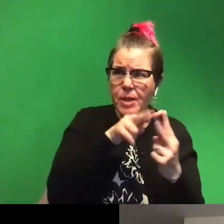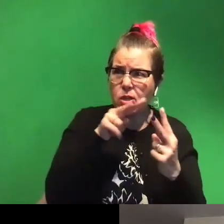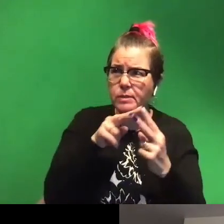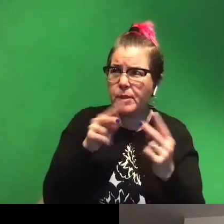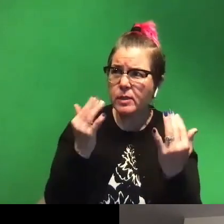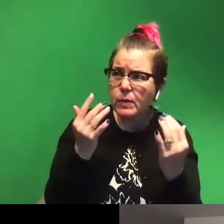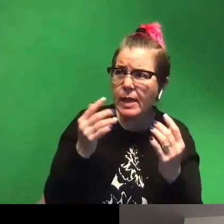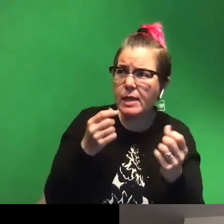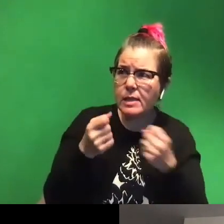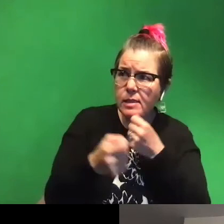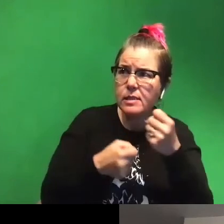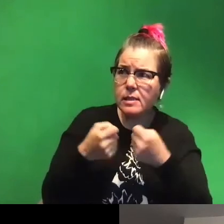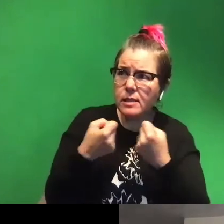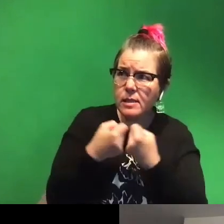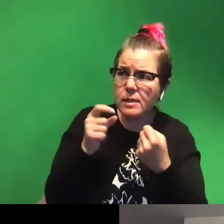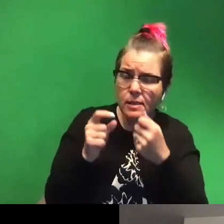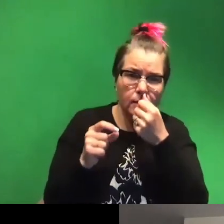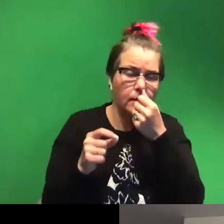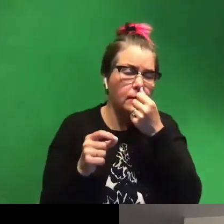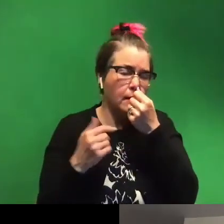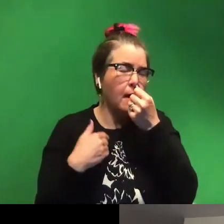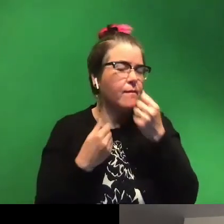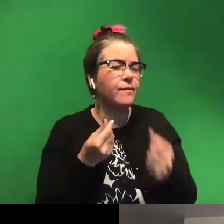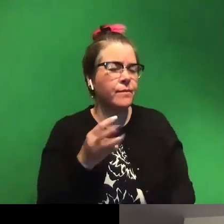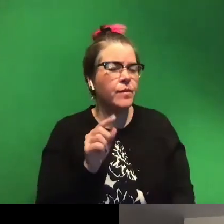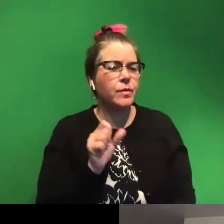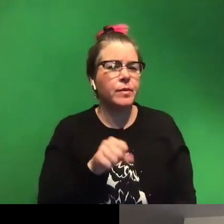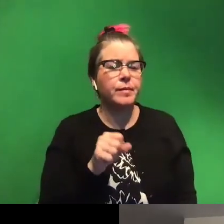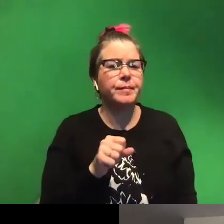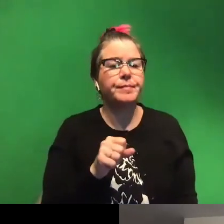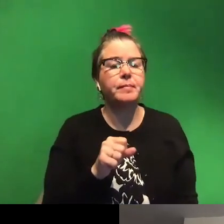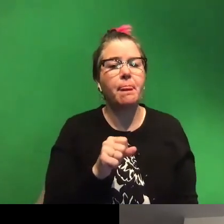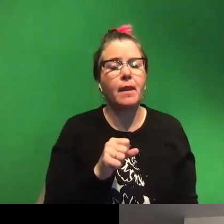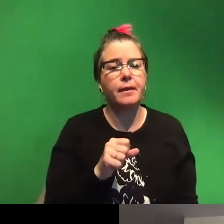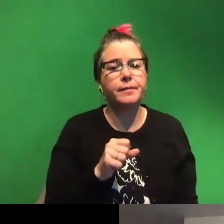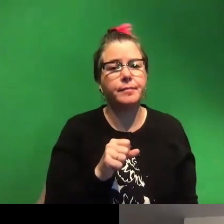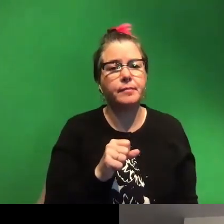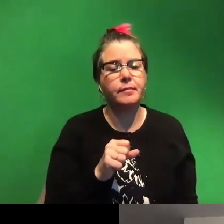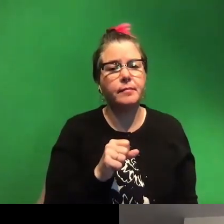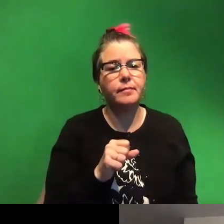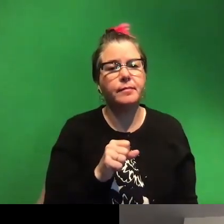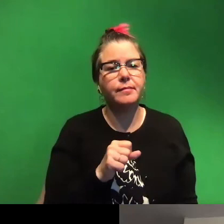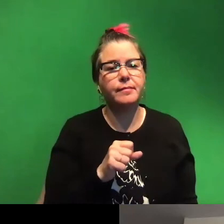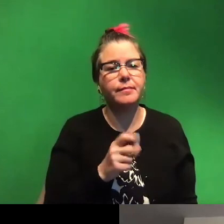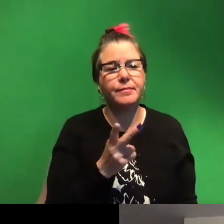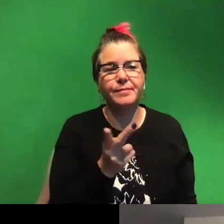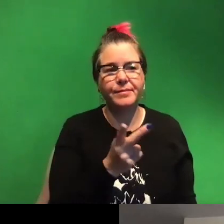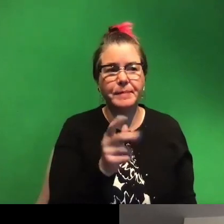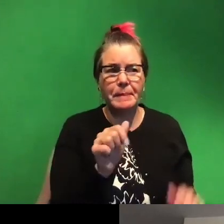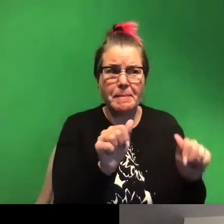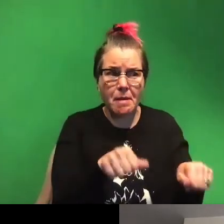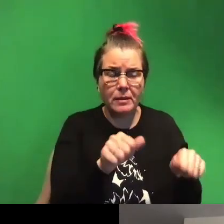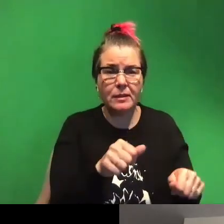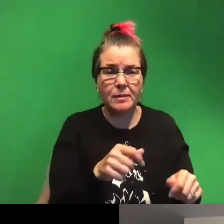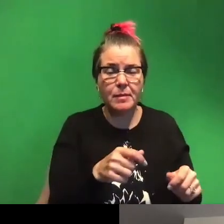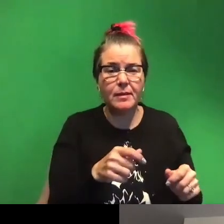to maybe? There are a few. They're actually, but those candidates are like going